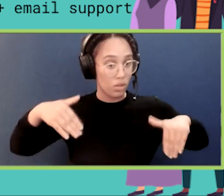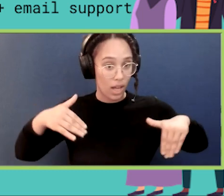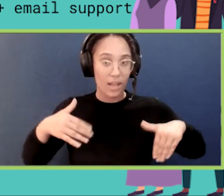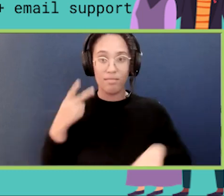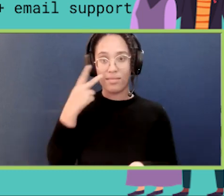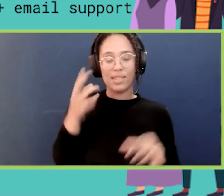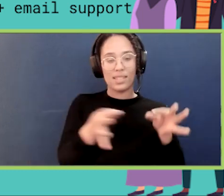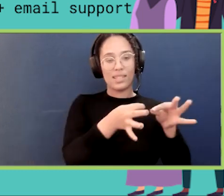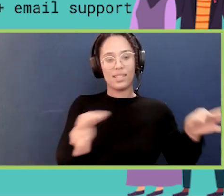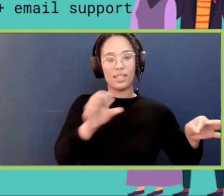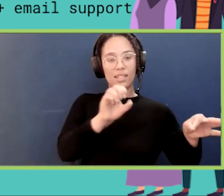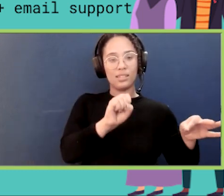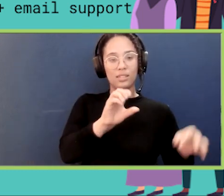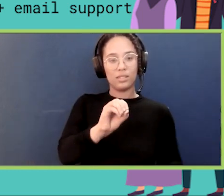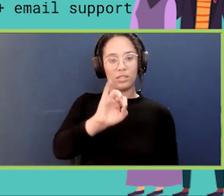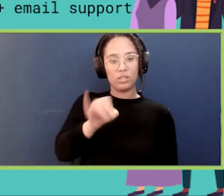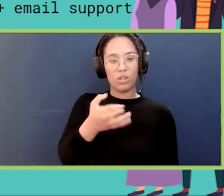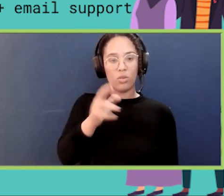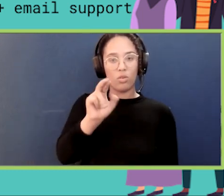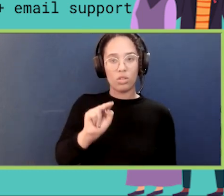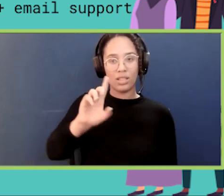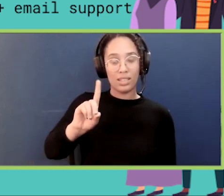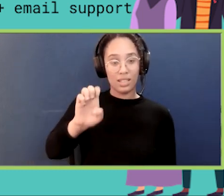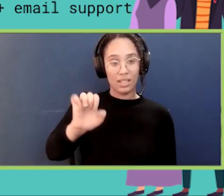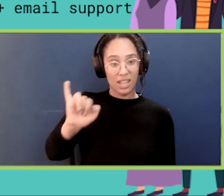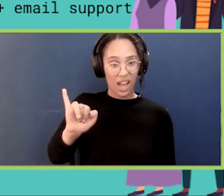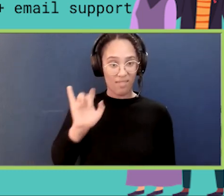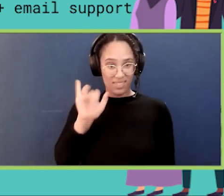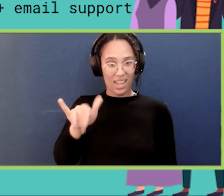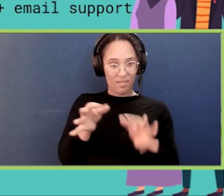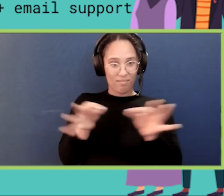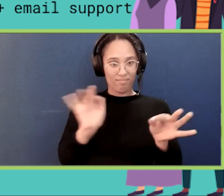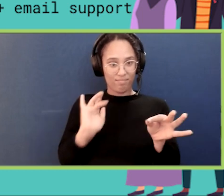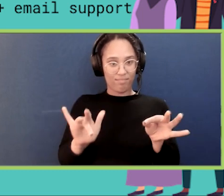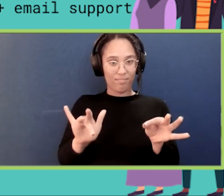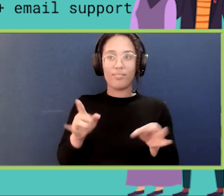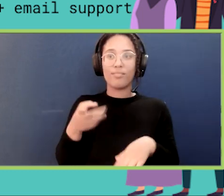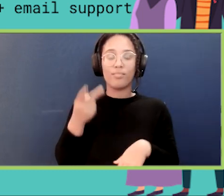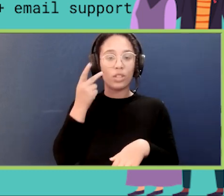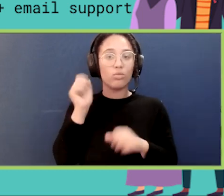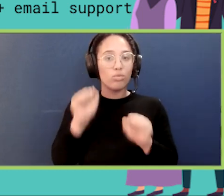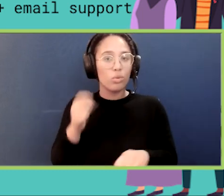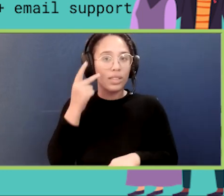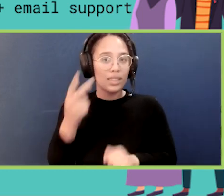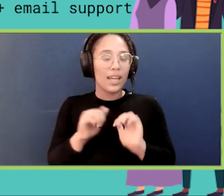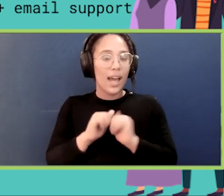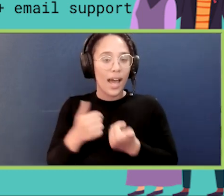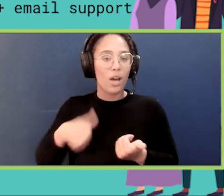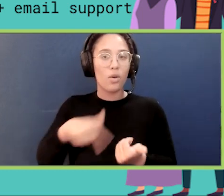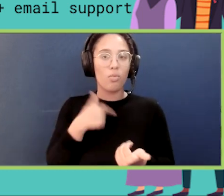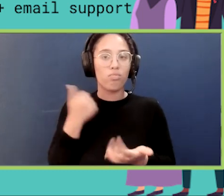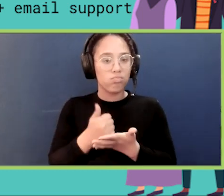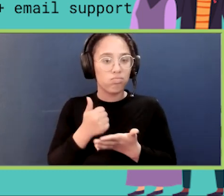check out how we are using technology to mediate the relationship between DEI consultancy